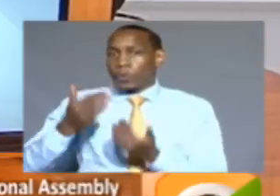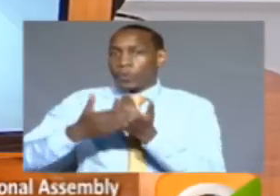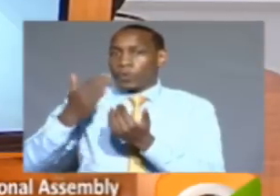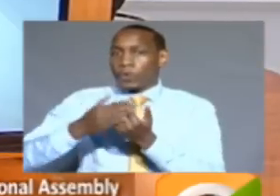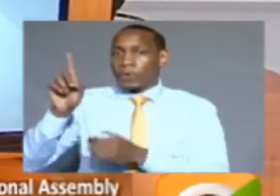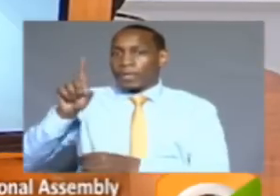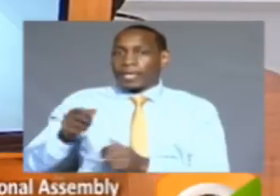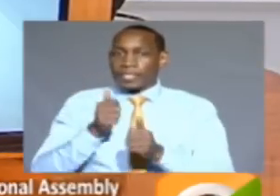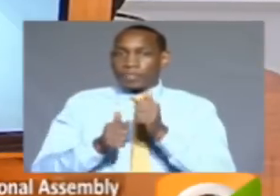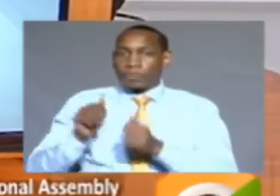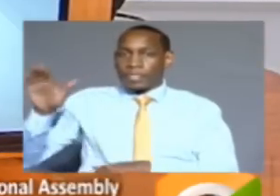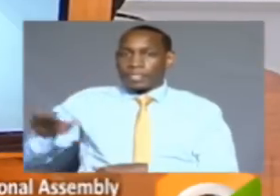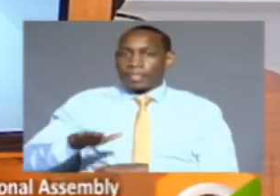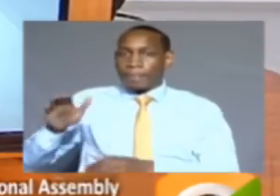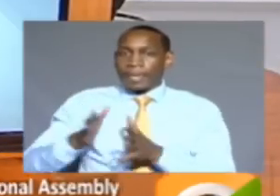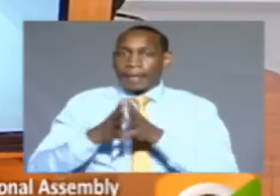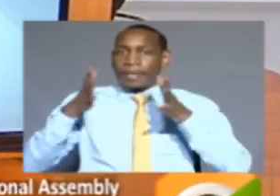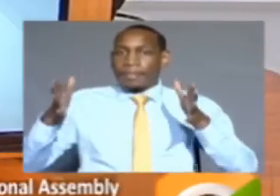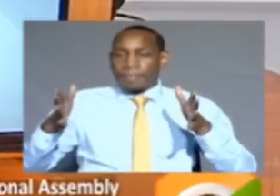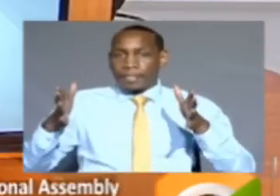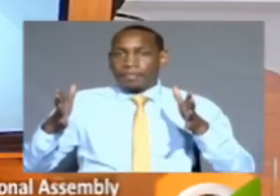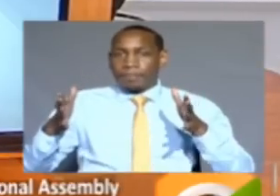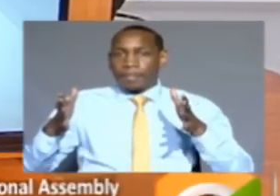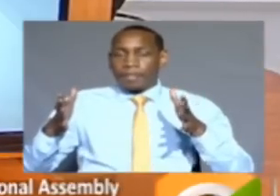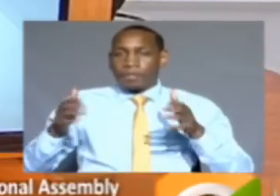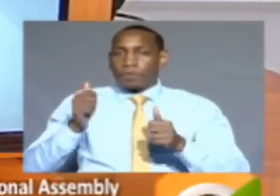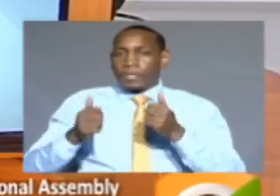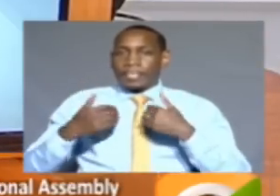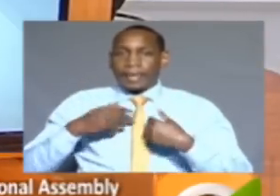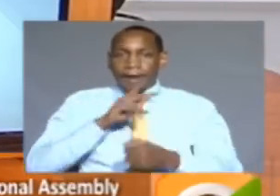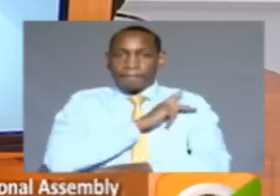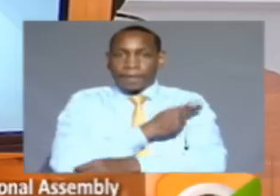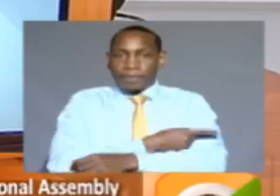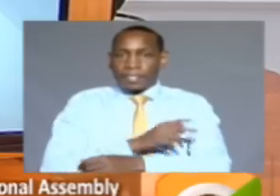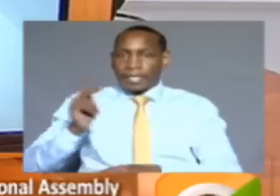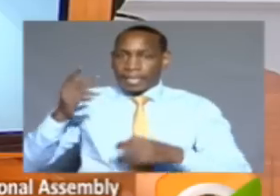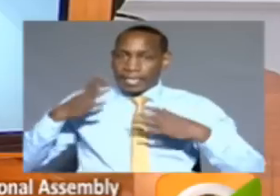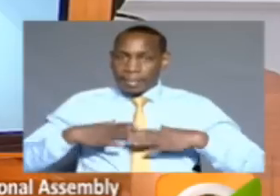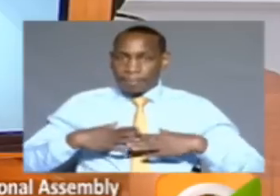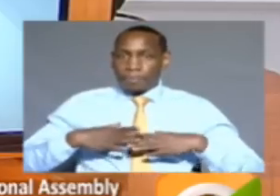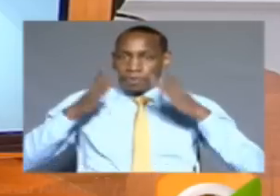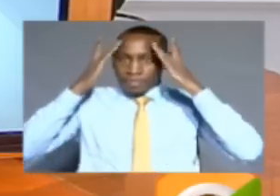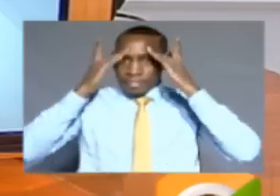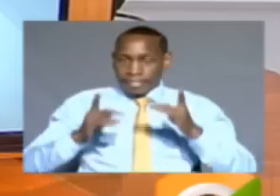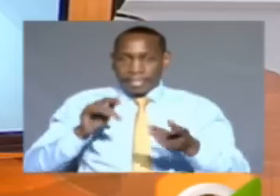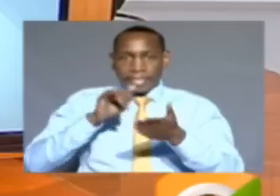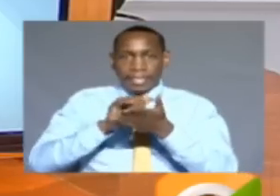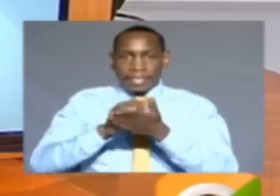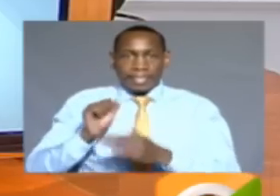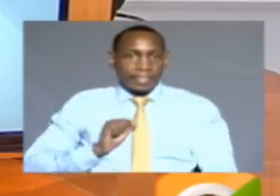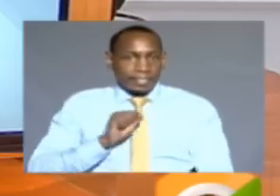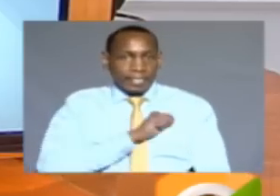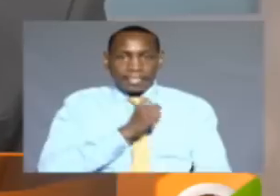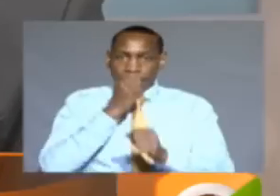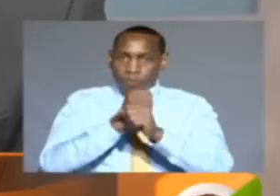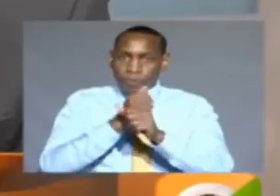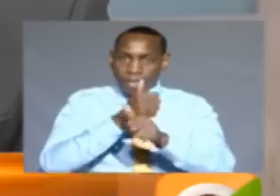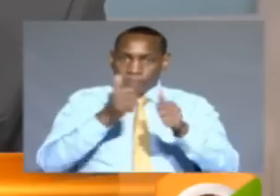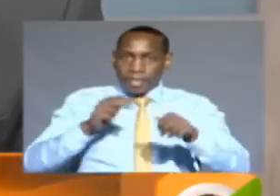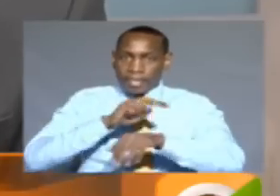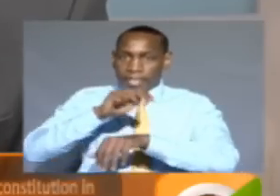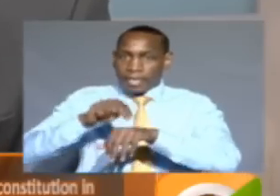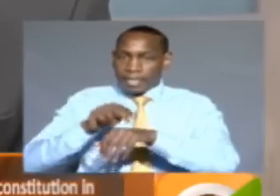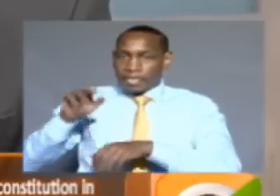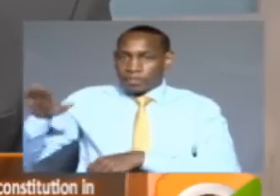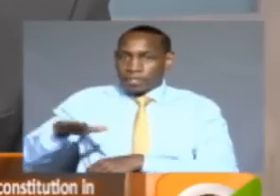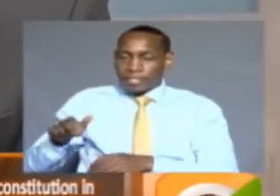house is bigger than the other? Isn't it about Kenyans to decide by the Senate is doing a good job, or the National Assembly is